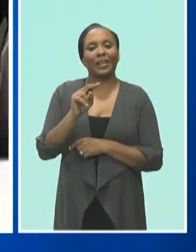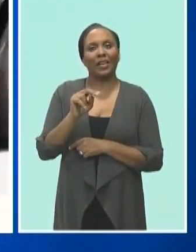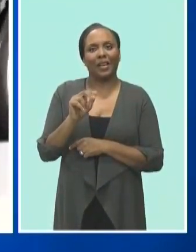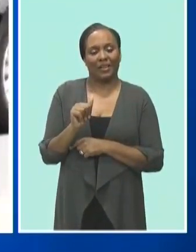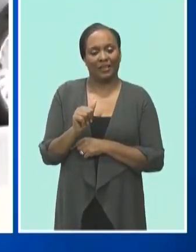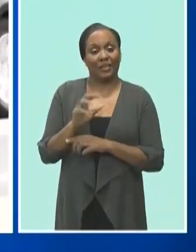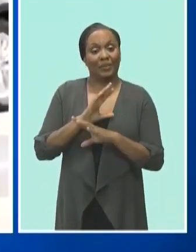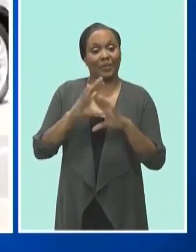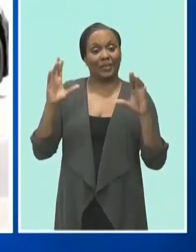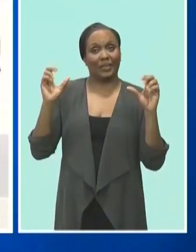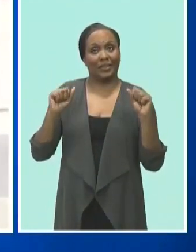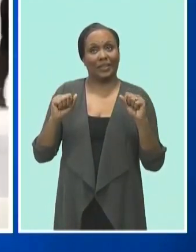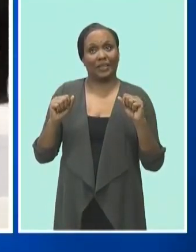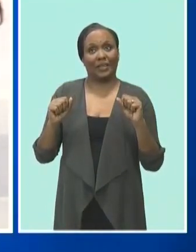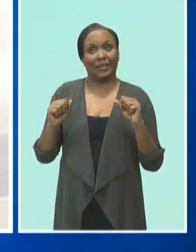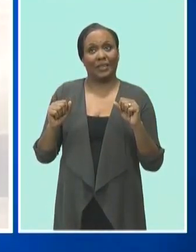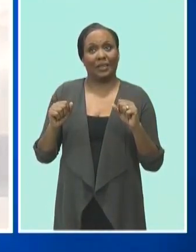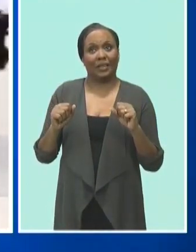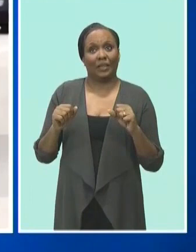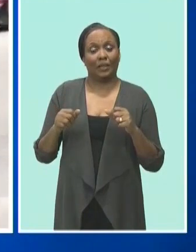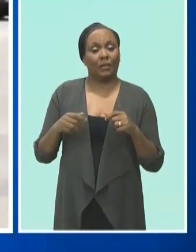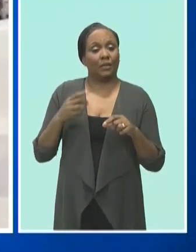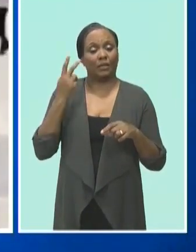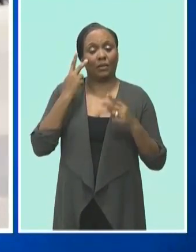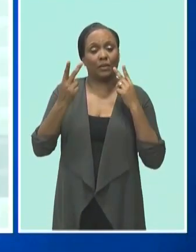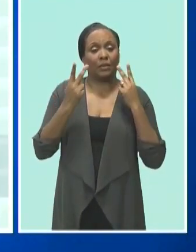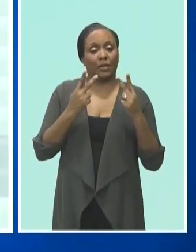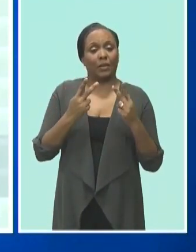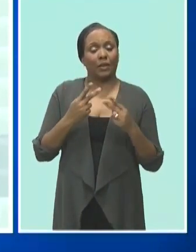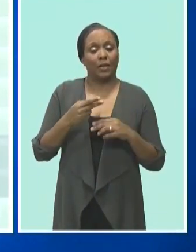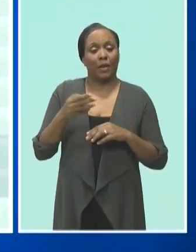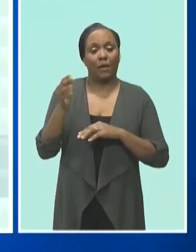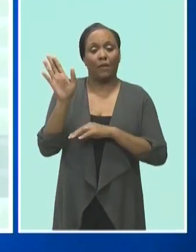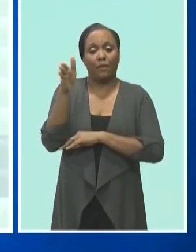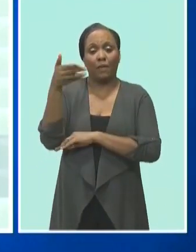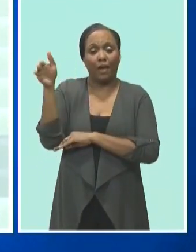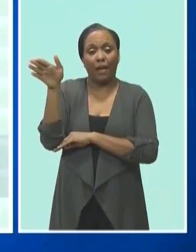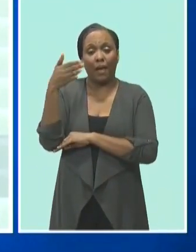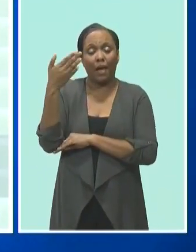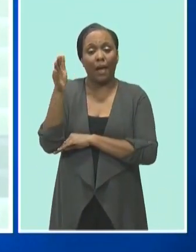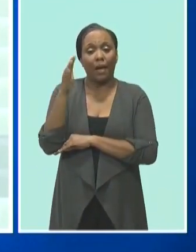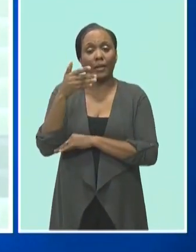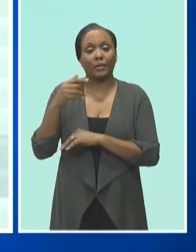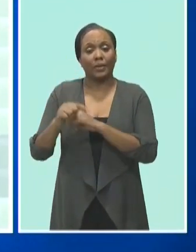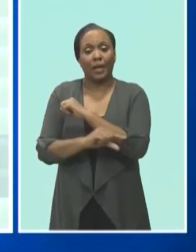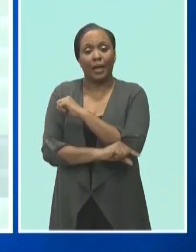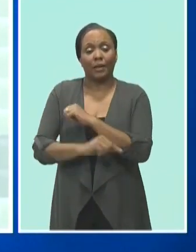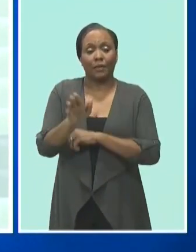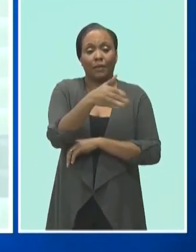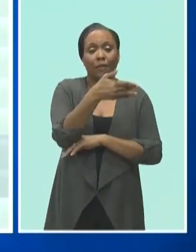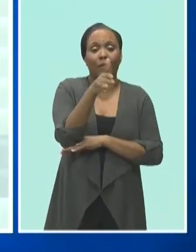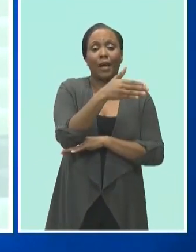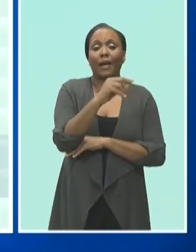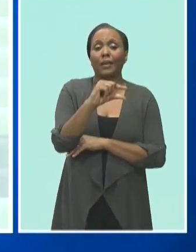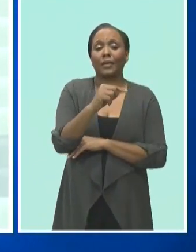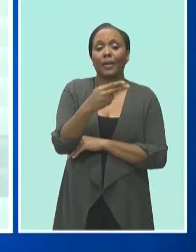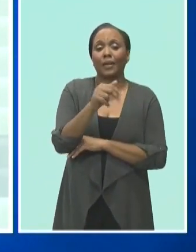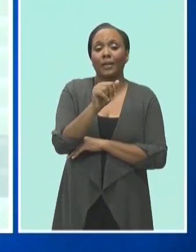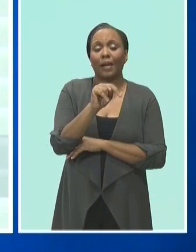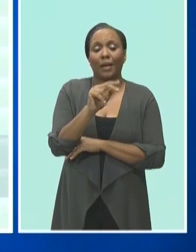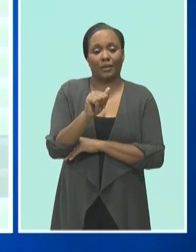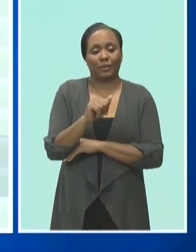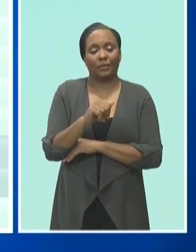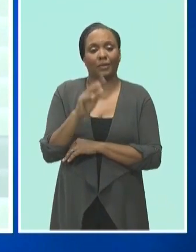President of Ghana were adorned with flags of both countries. The President then headed to State House to engage in talks with